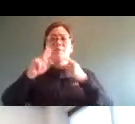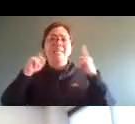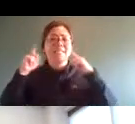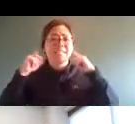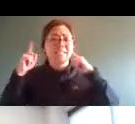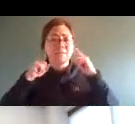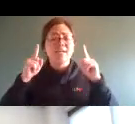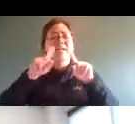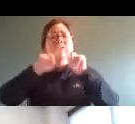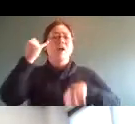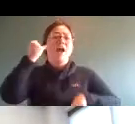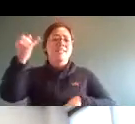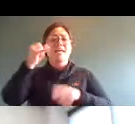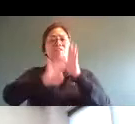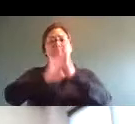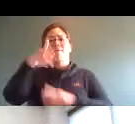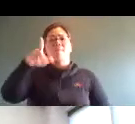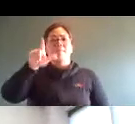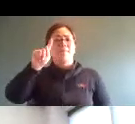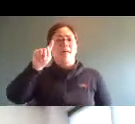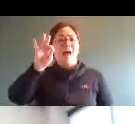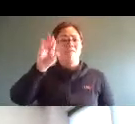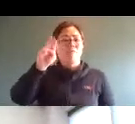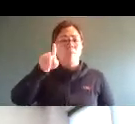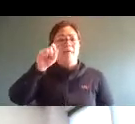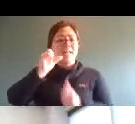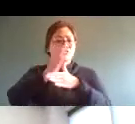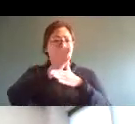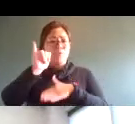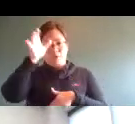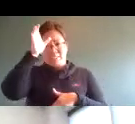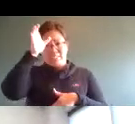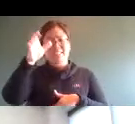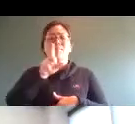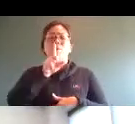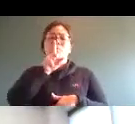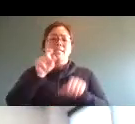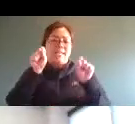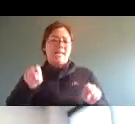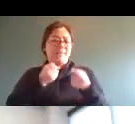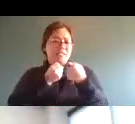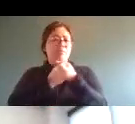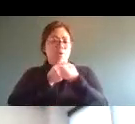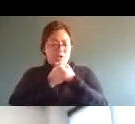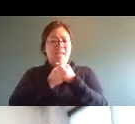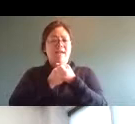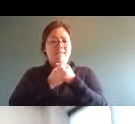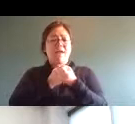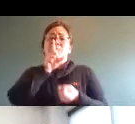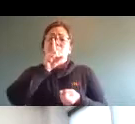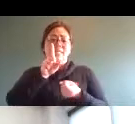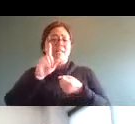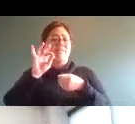and creating a platform where they can share those ideas can be really supportive and really functional to